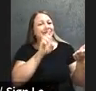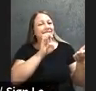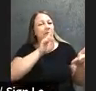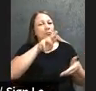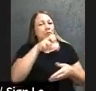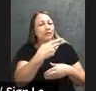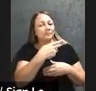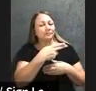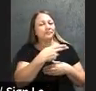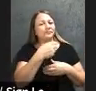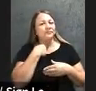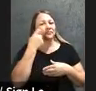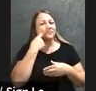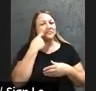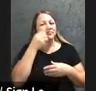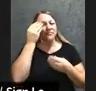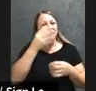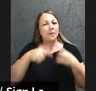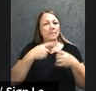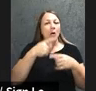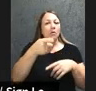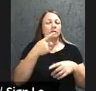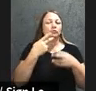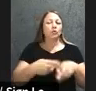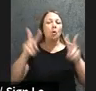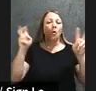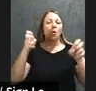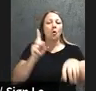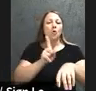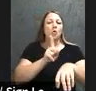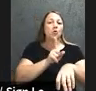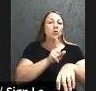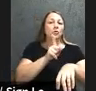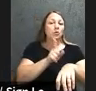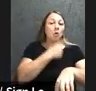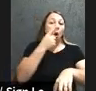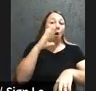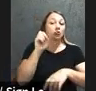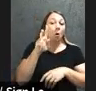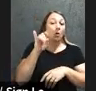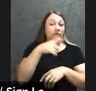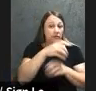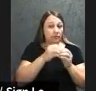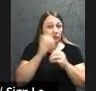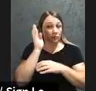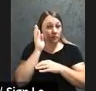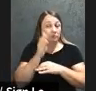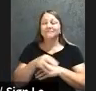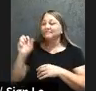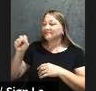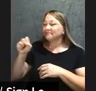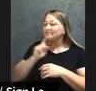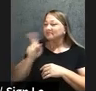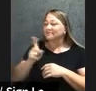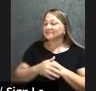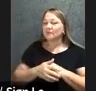site, which I just mentioned about long COVID. So Debra, you want to talk more about that? Sure. So I have a feeling most